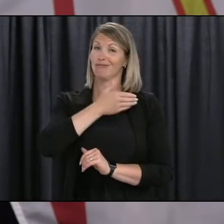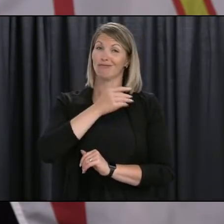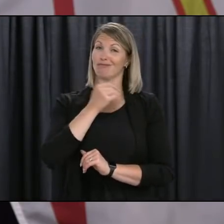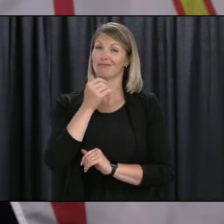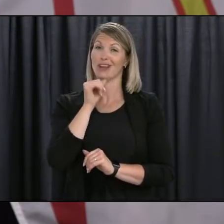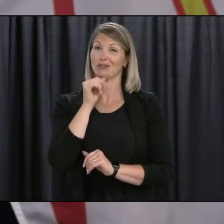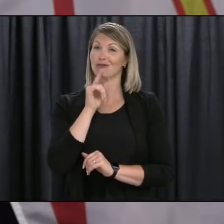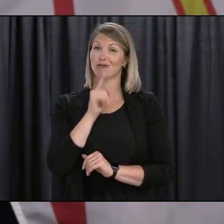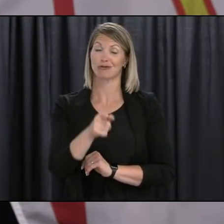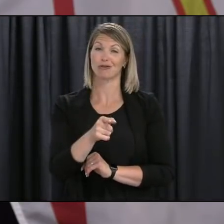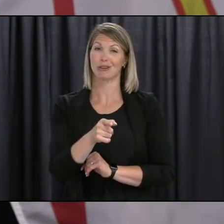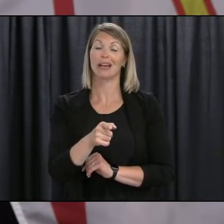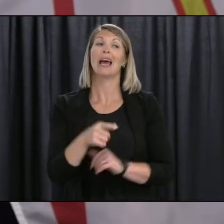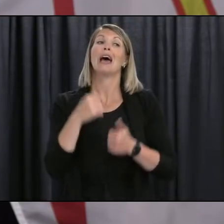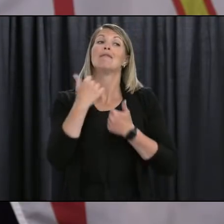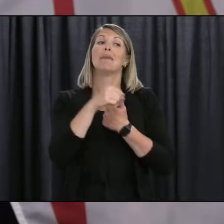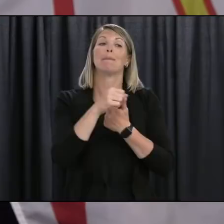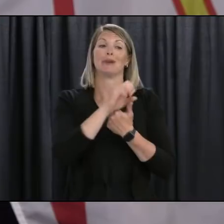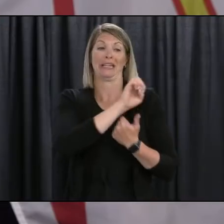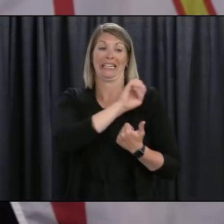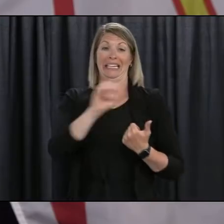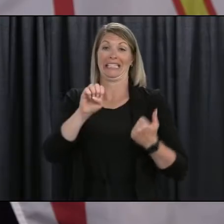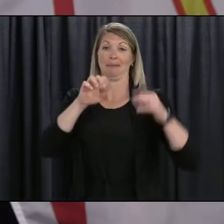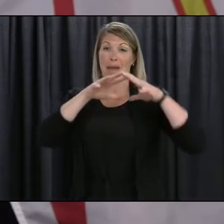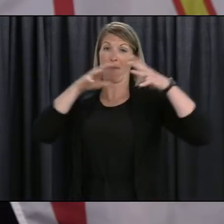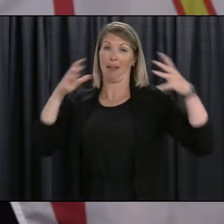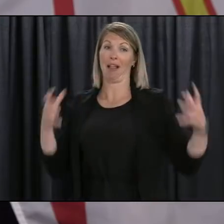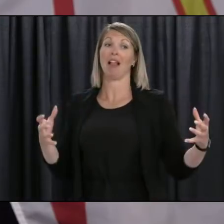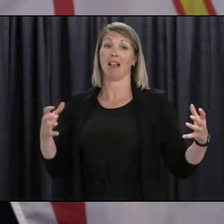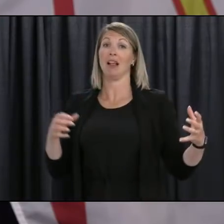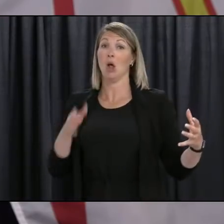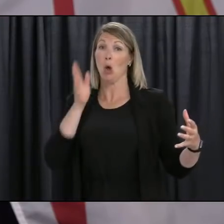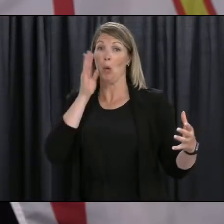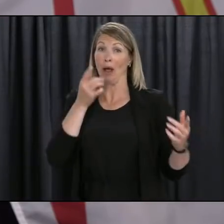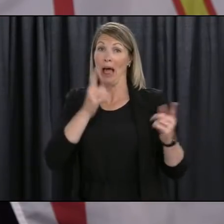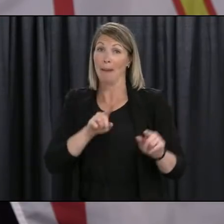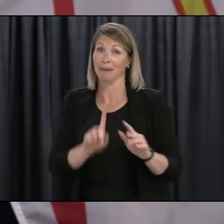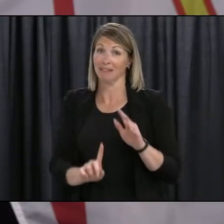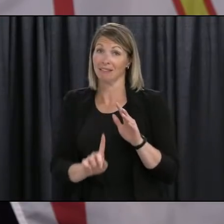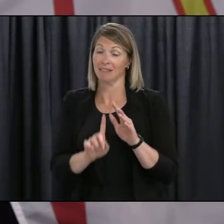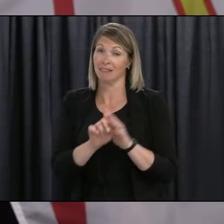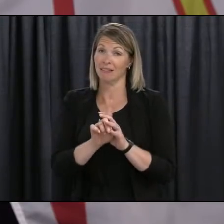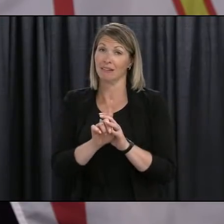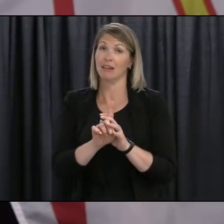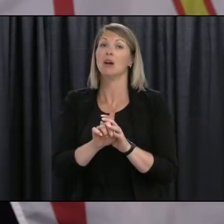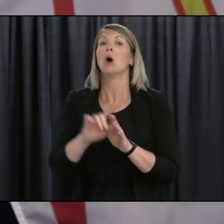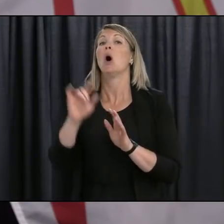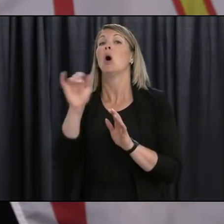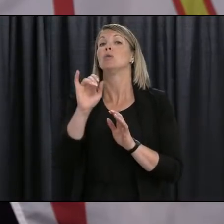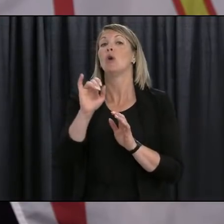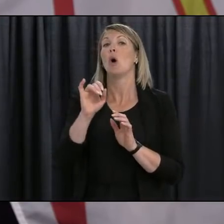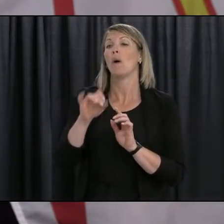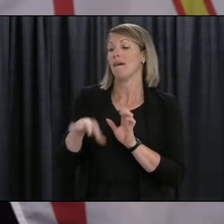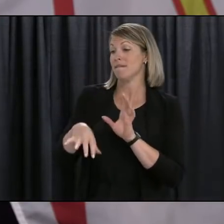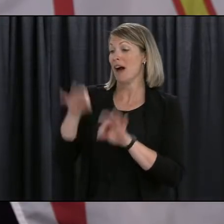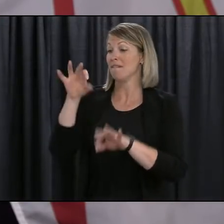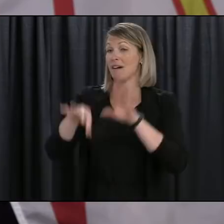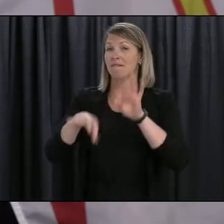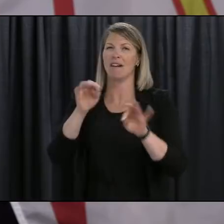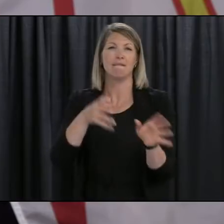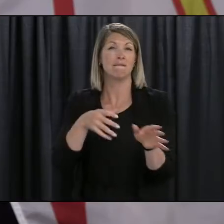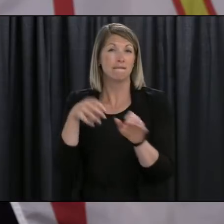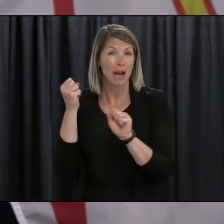surveillance strategy, as well as with our public health capacity, and with the information that we have learned about